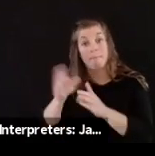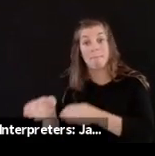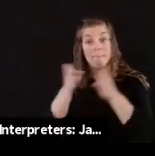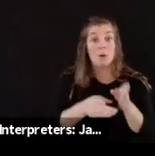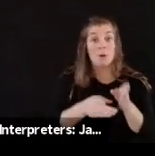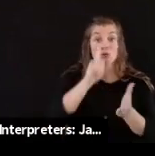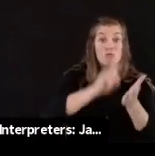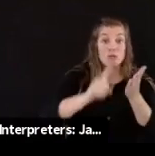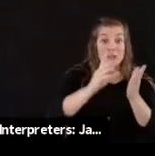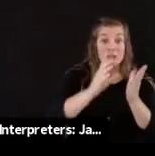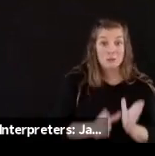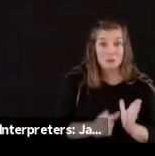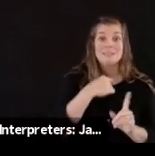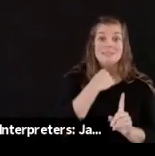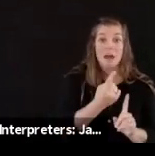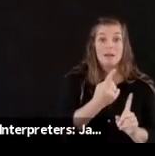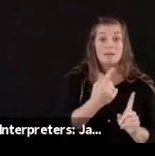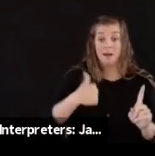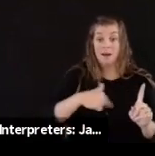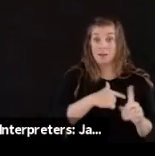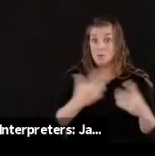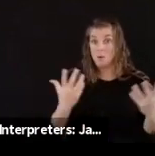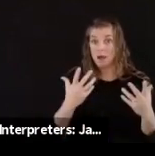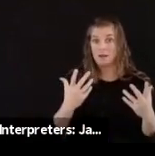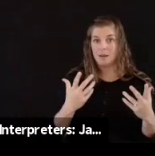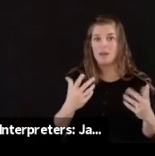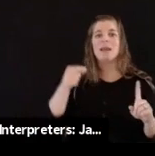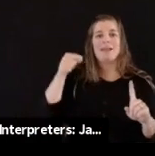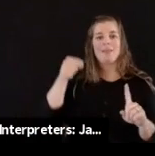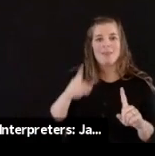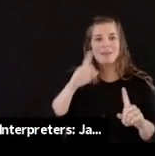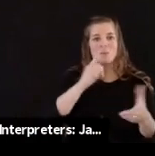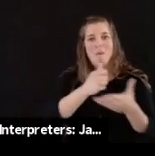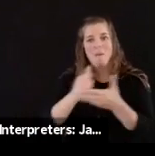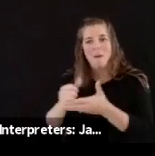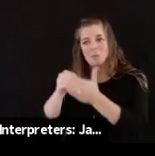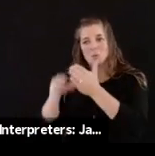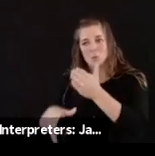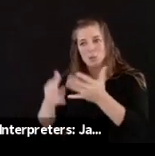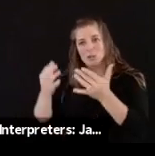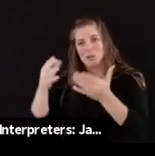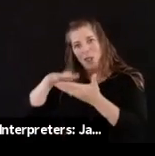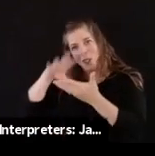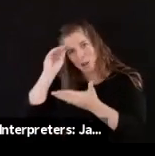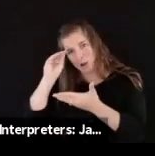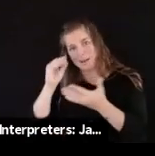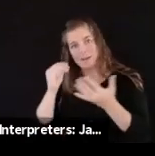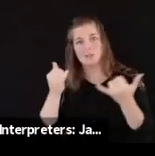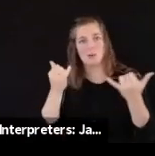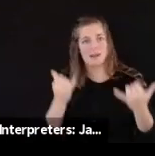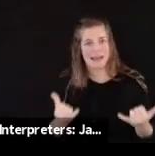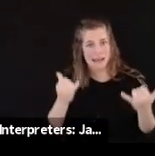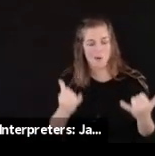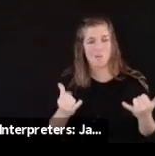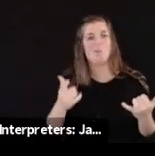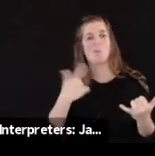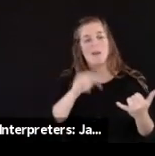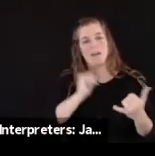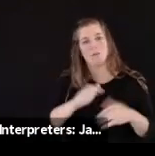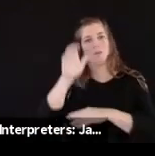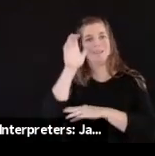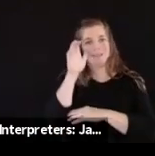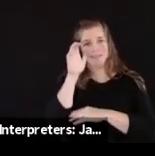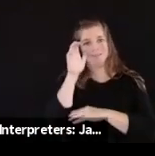that it helps students learn. So now it's up to us to listen. And that might not be easy.